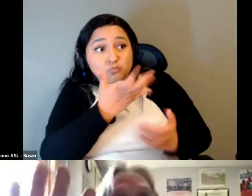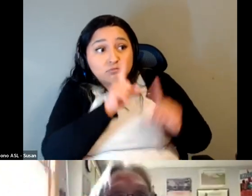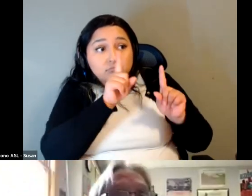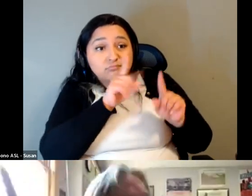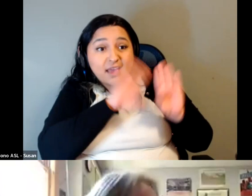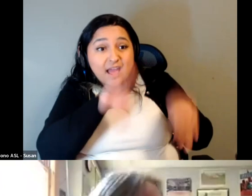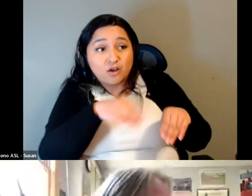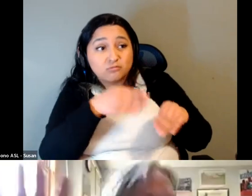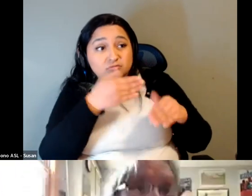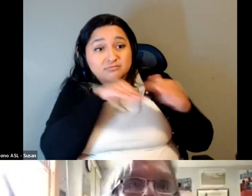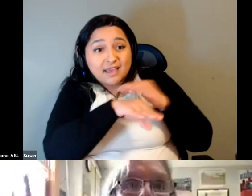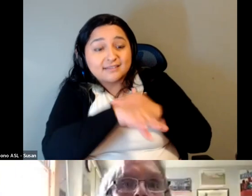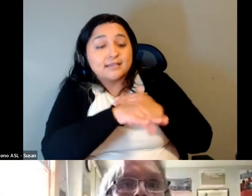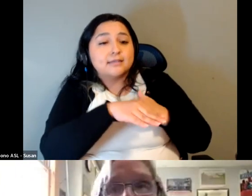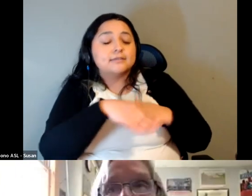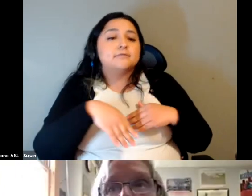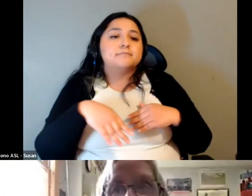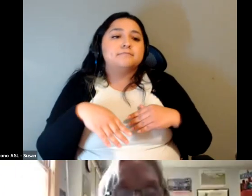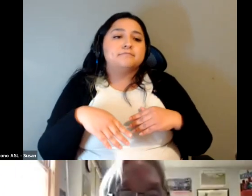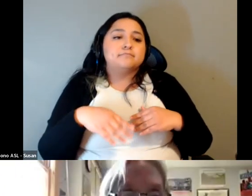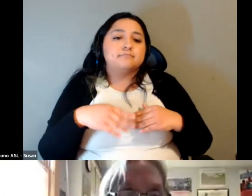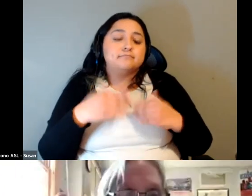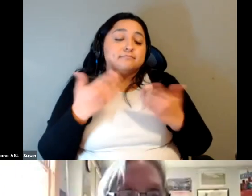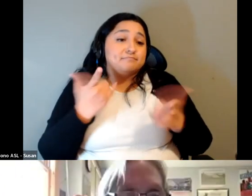according to the white people. But